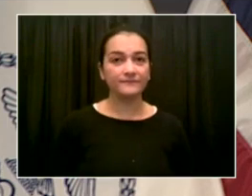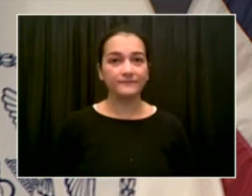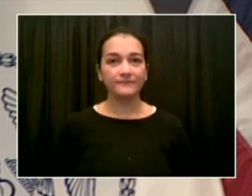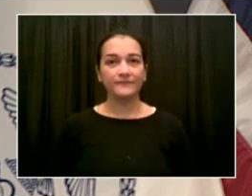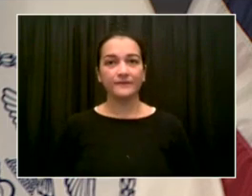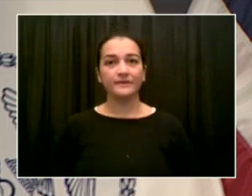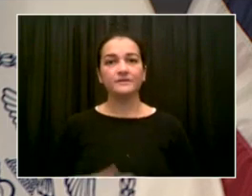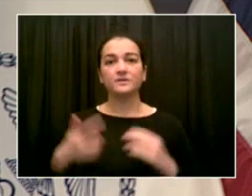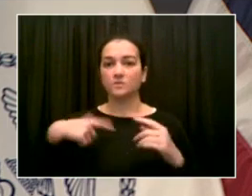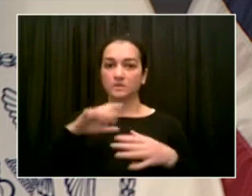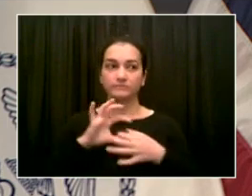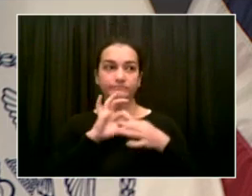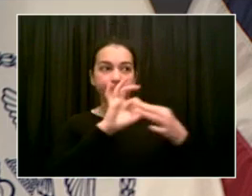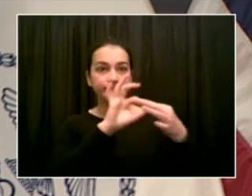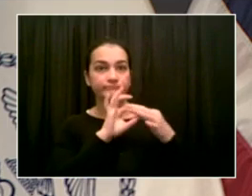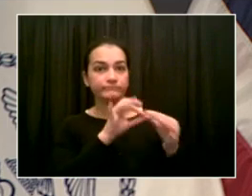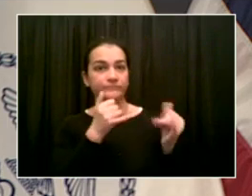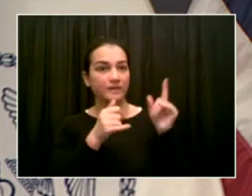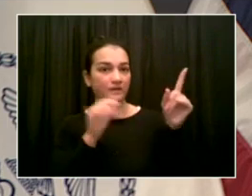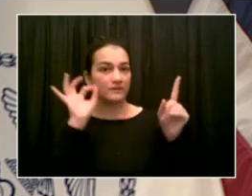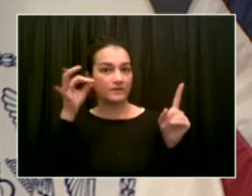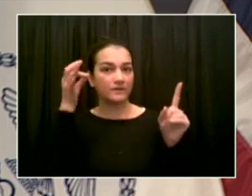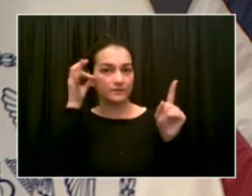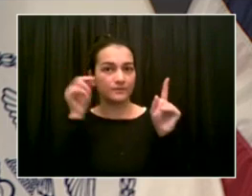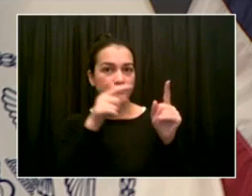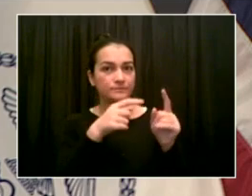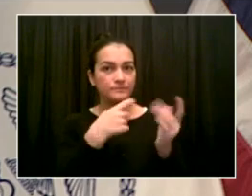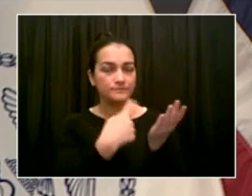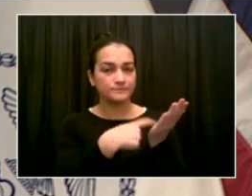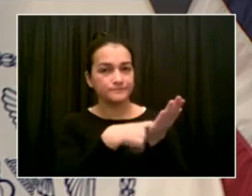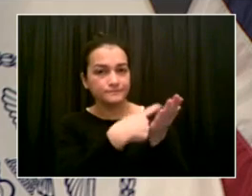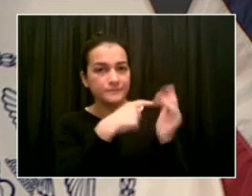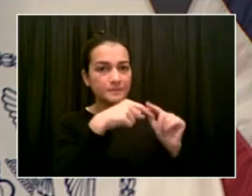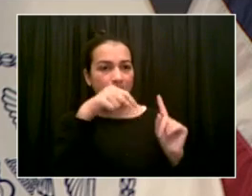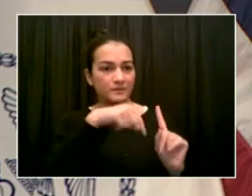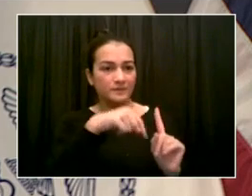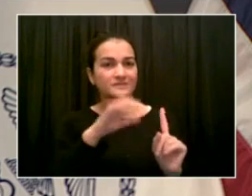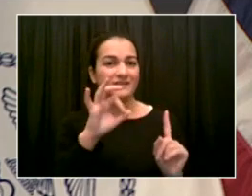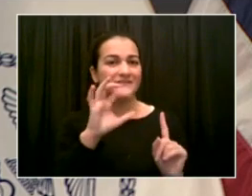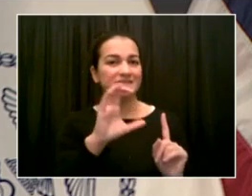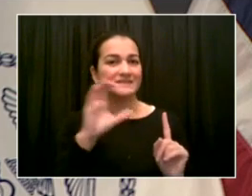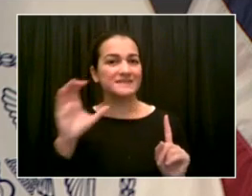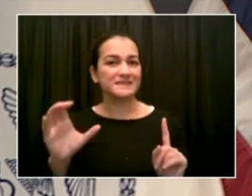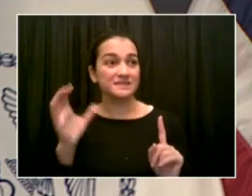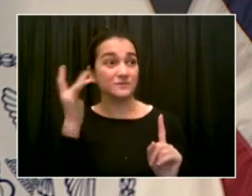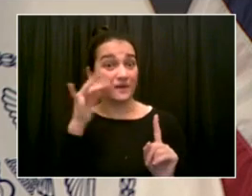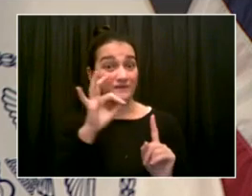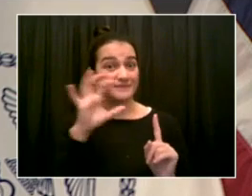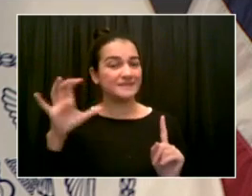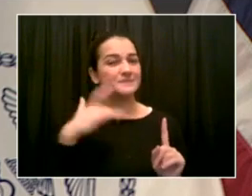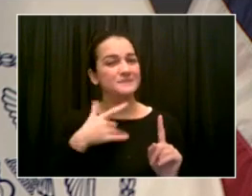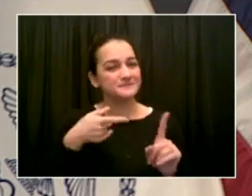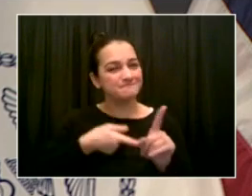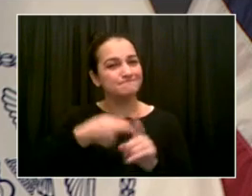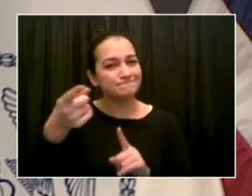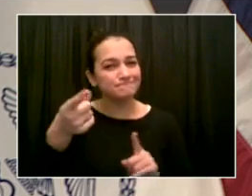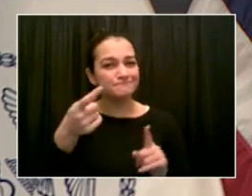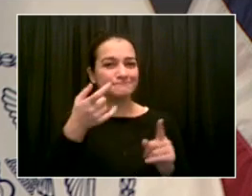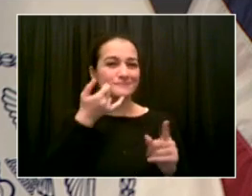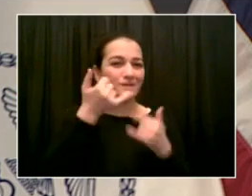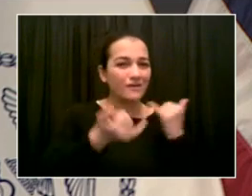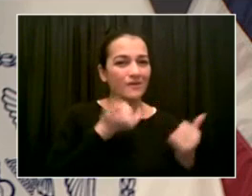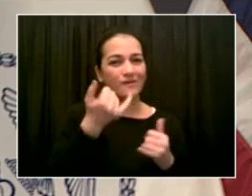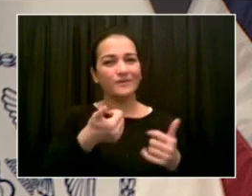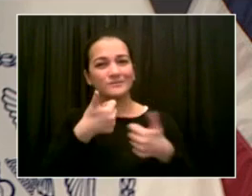Jessica Rosenworcel. So this has been a big effort for a long time to take this approach, make it bigger, make